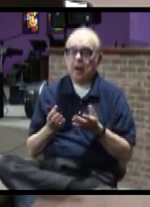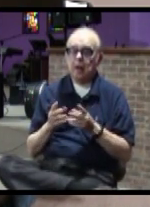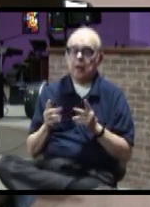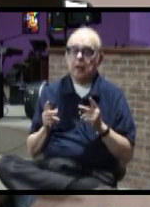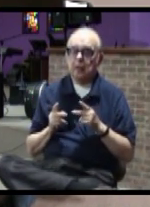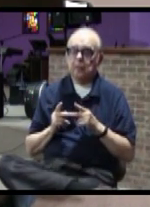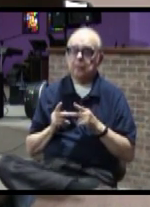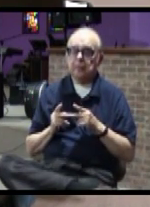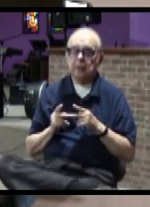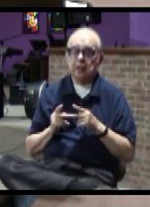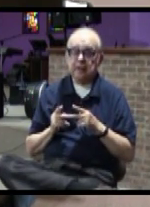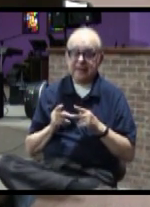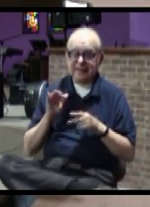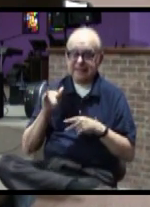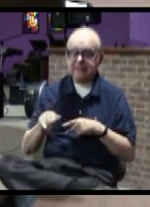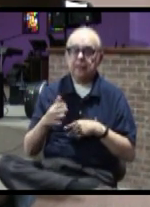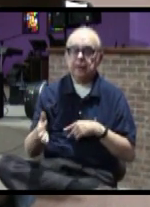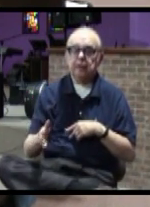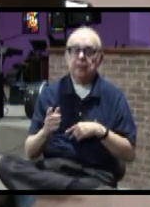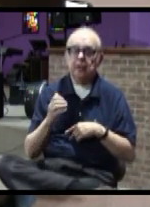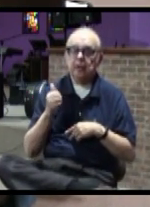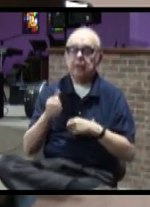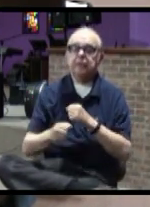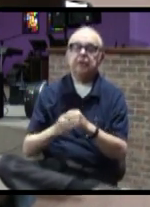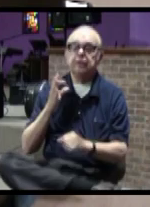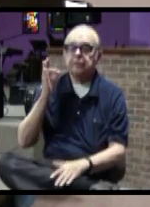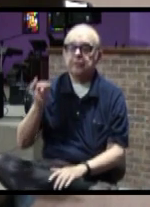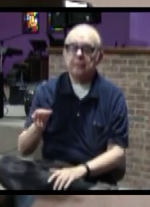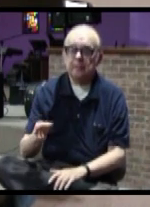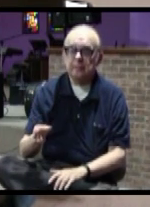you, I want this place to be around in 10 years.